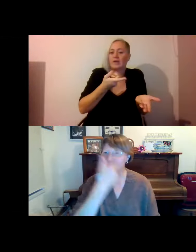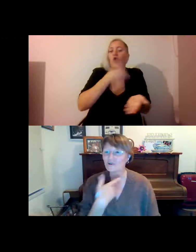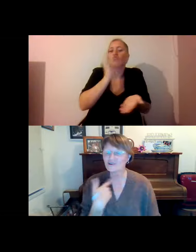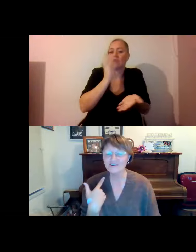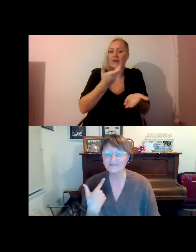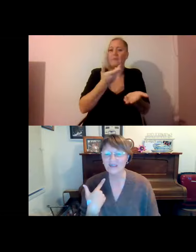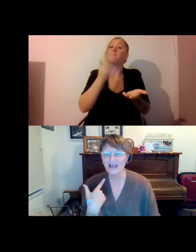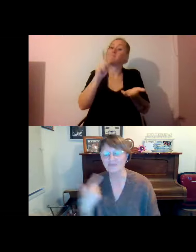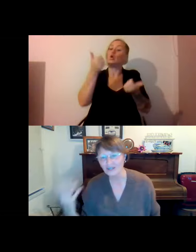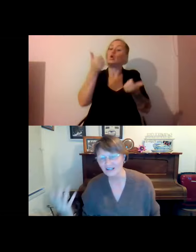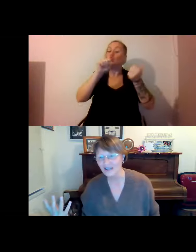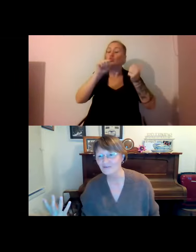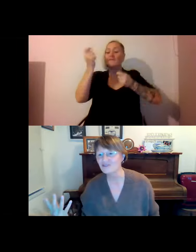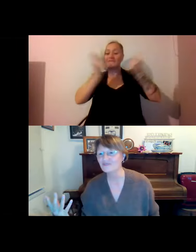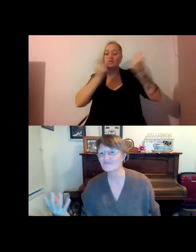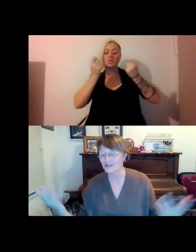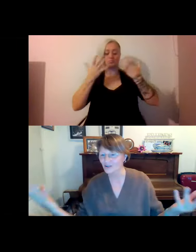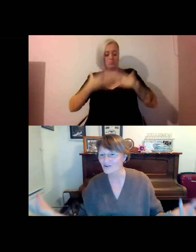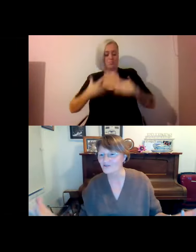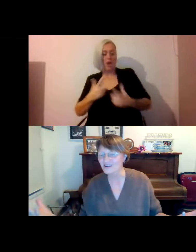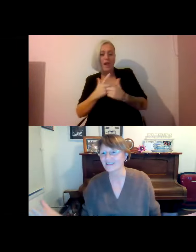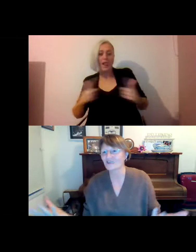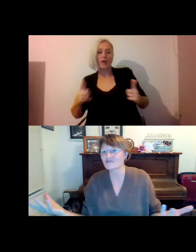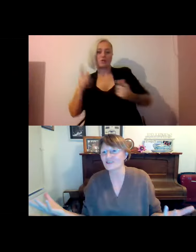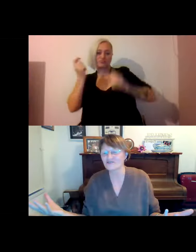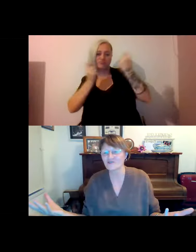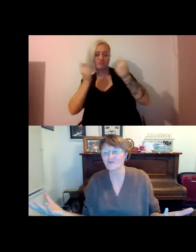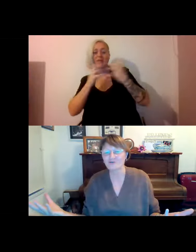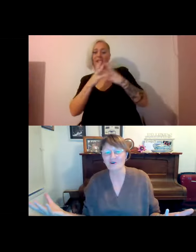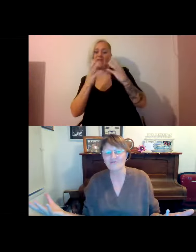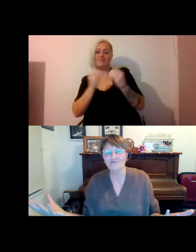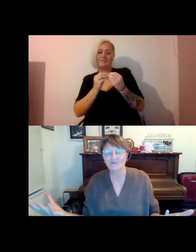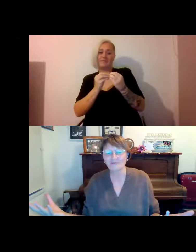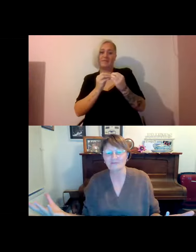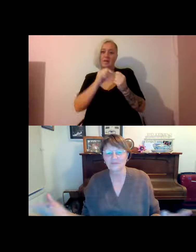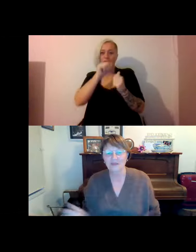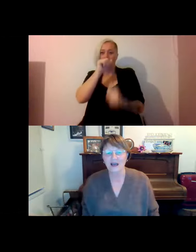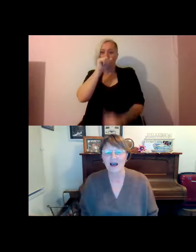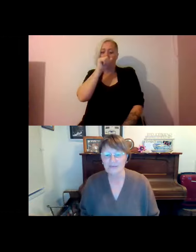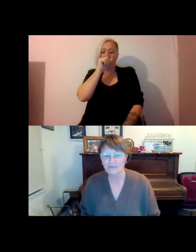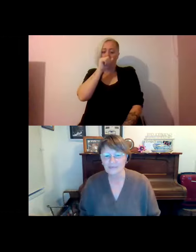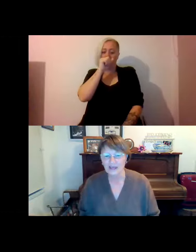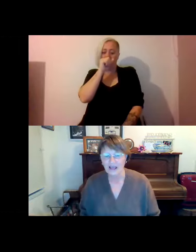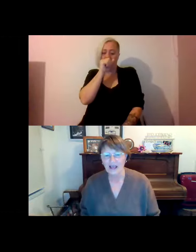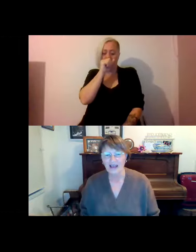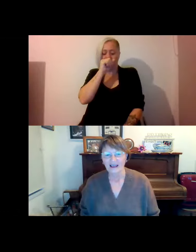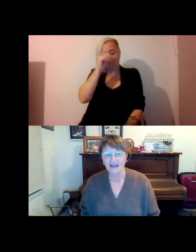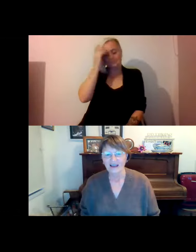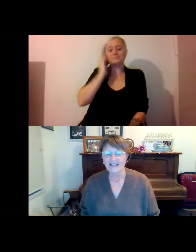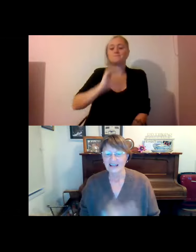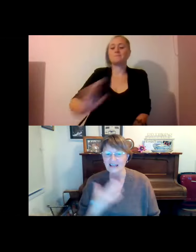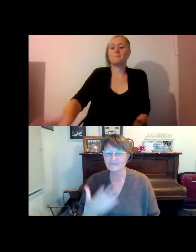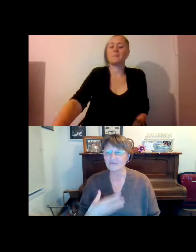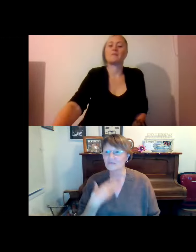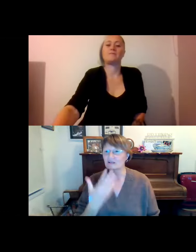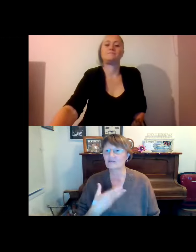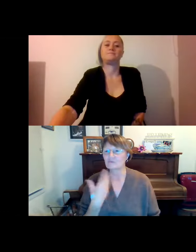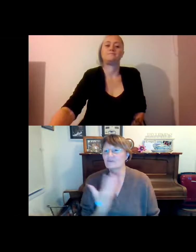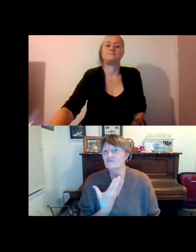facial expression and body language that AUSLAN's so well known for. And